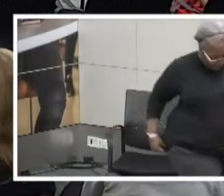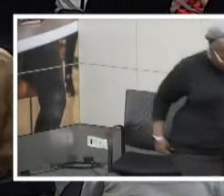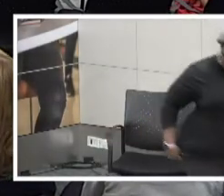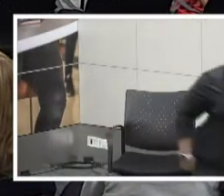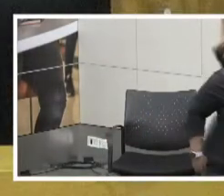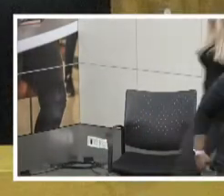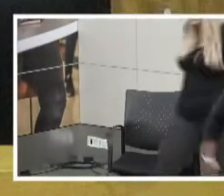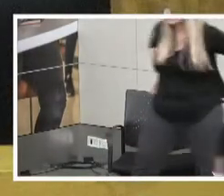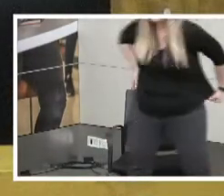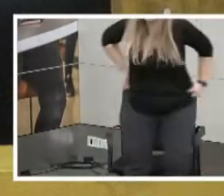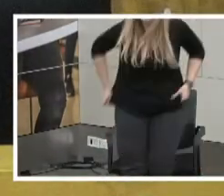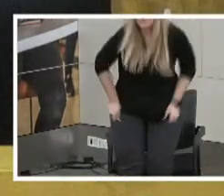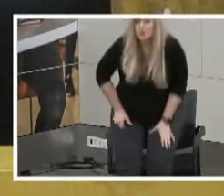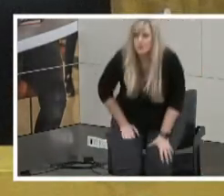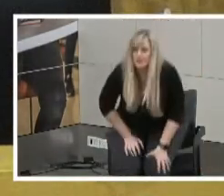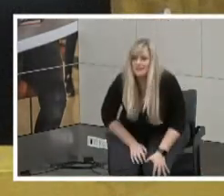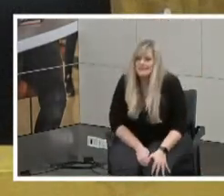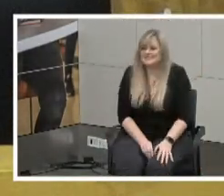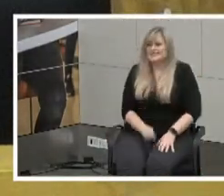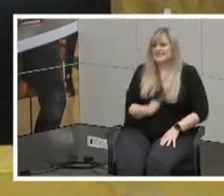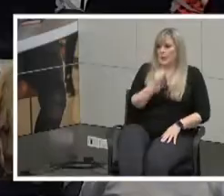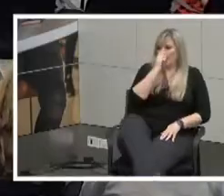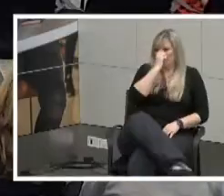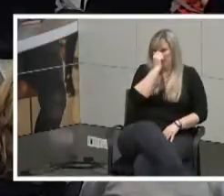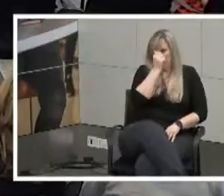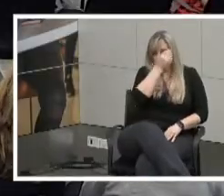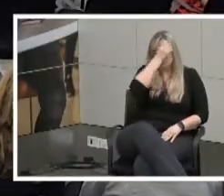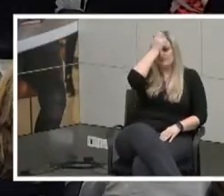bond our next speaker is Miss